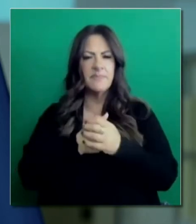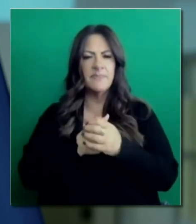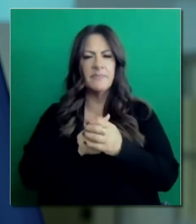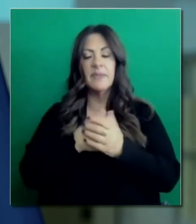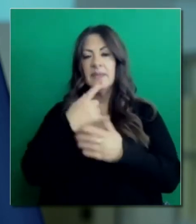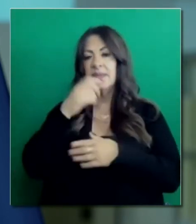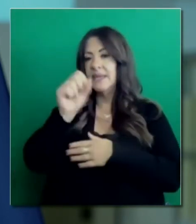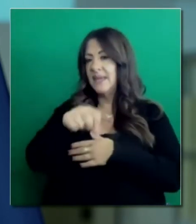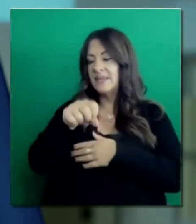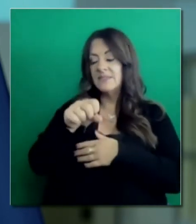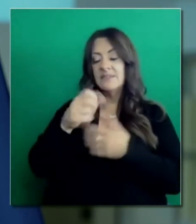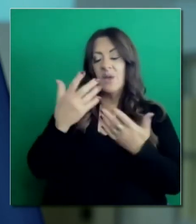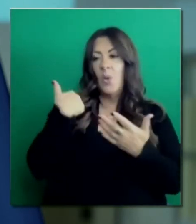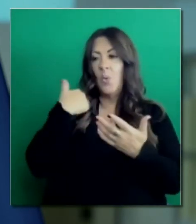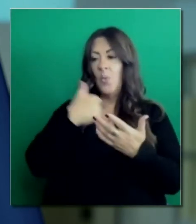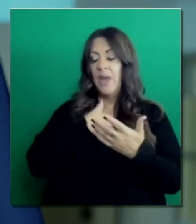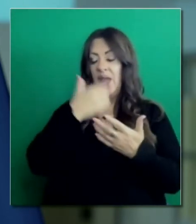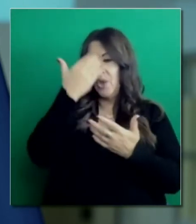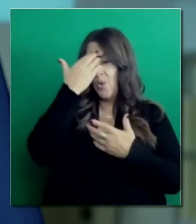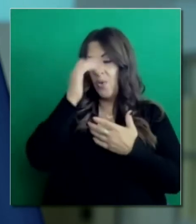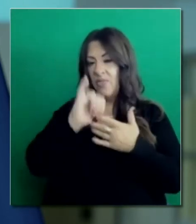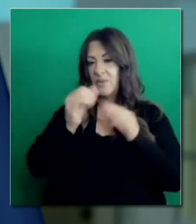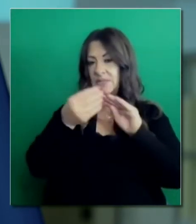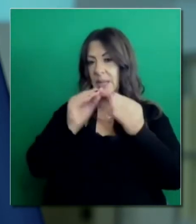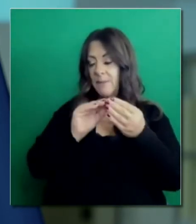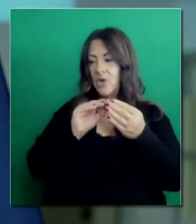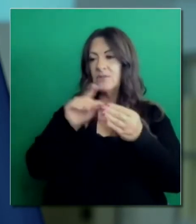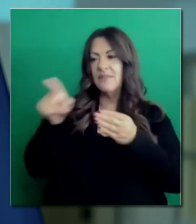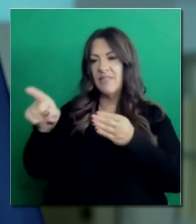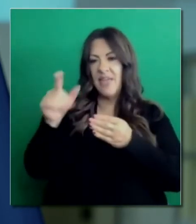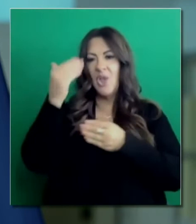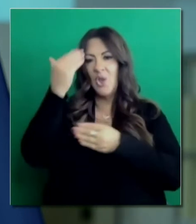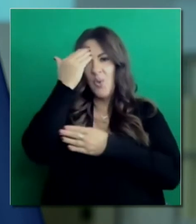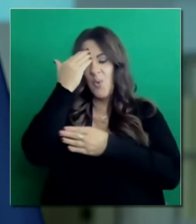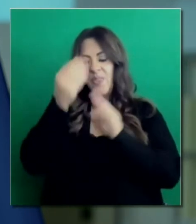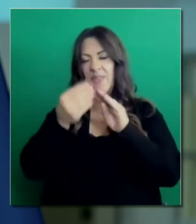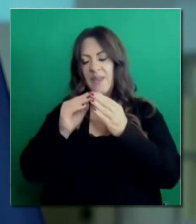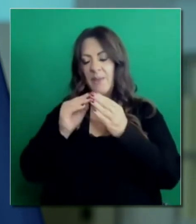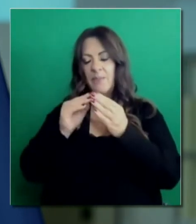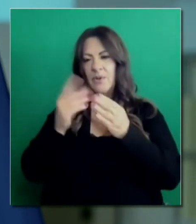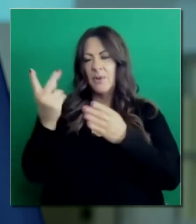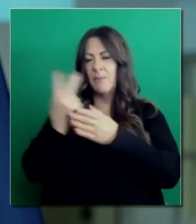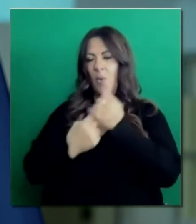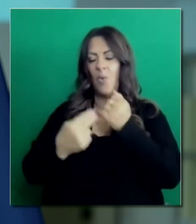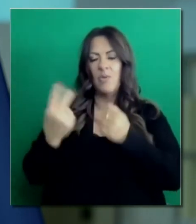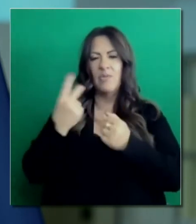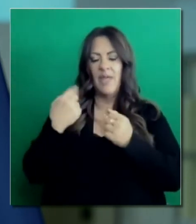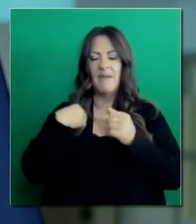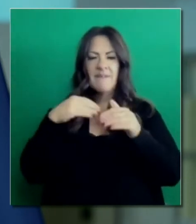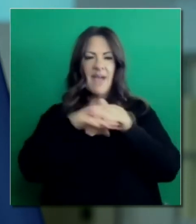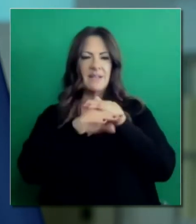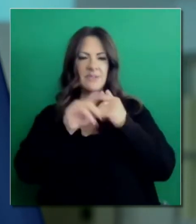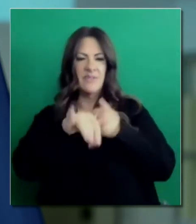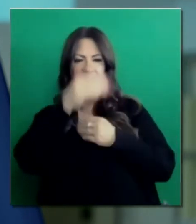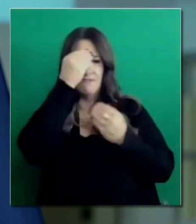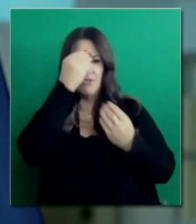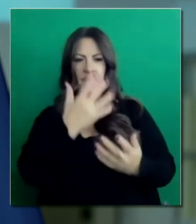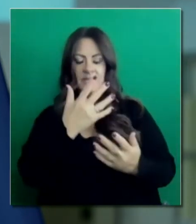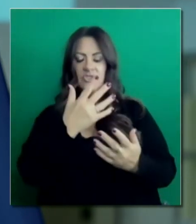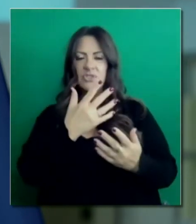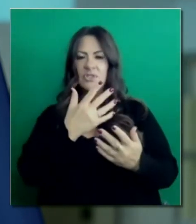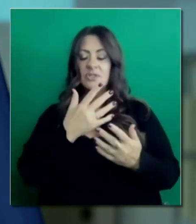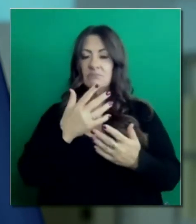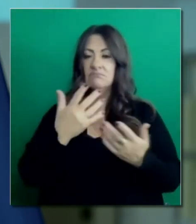numbers as we are. And so we did our best once the data came in. And the question is, do we delay making